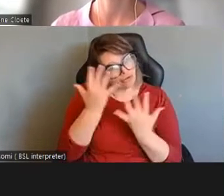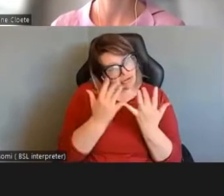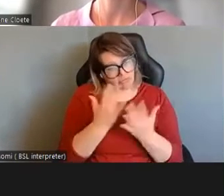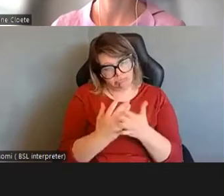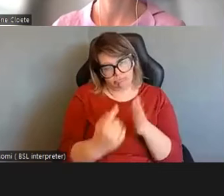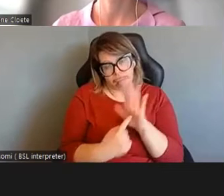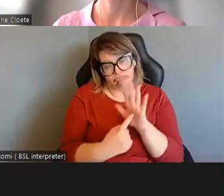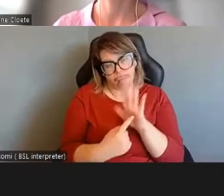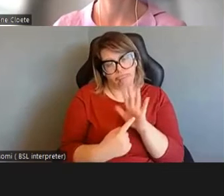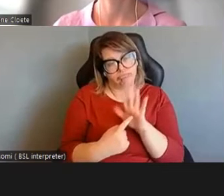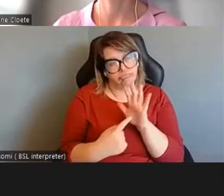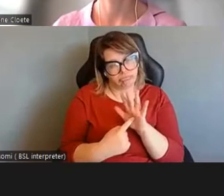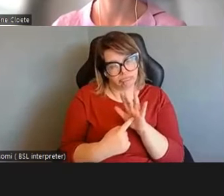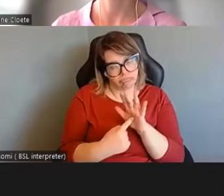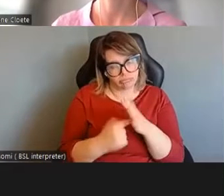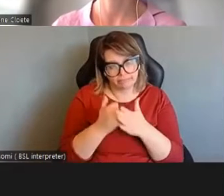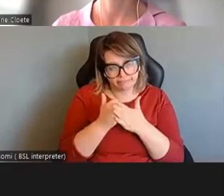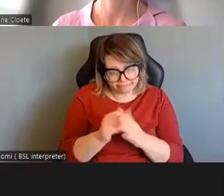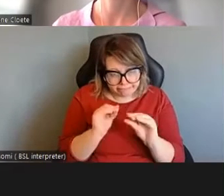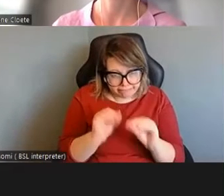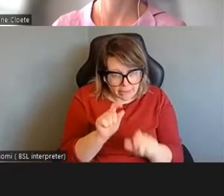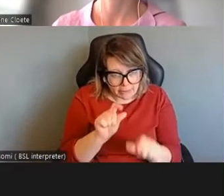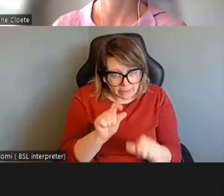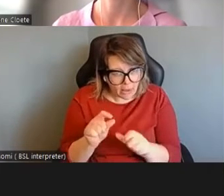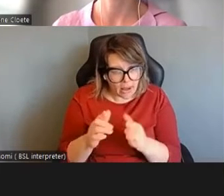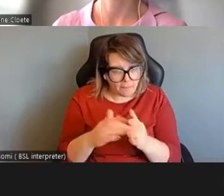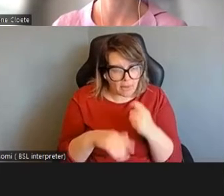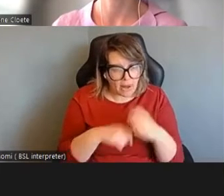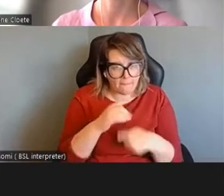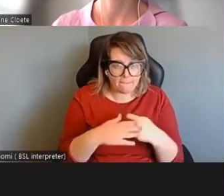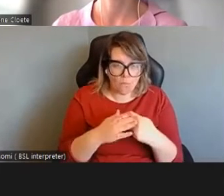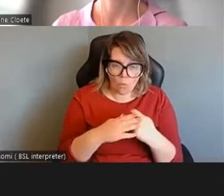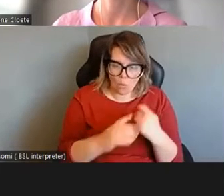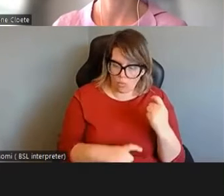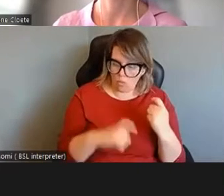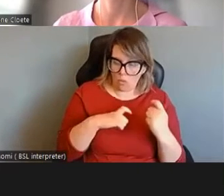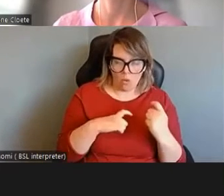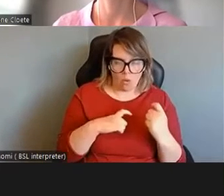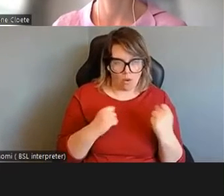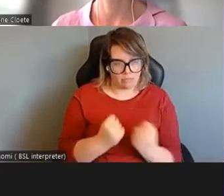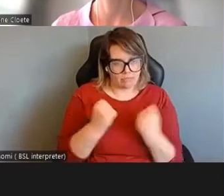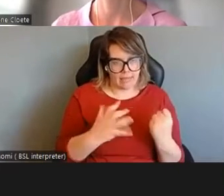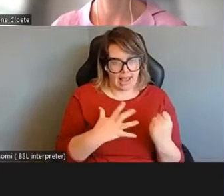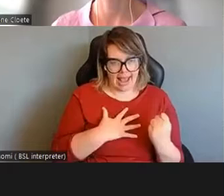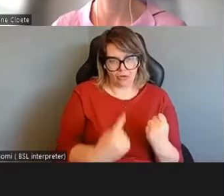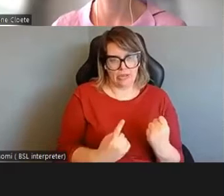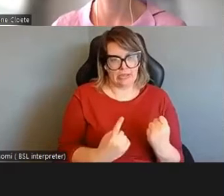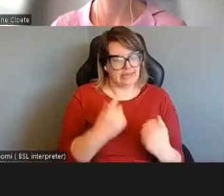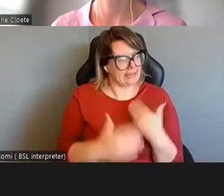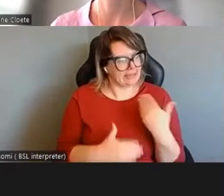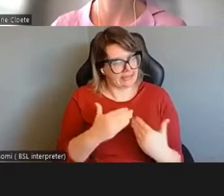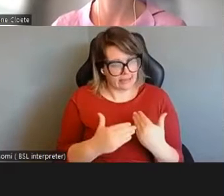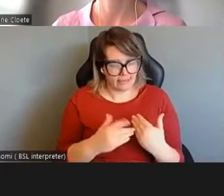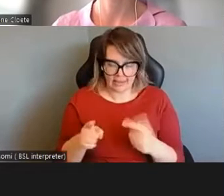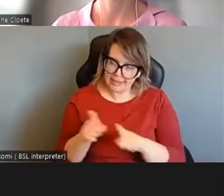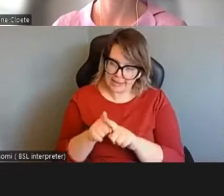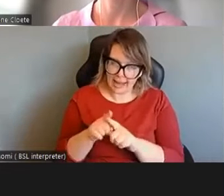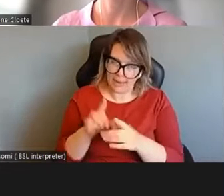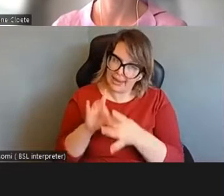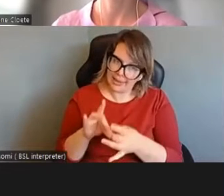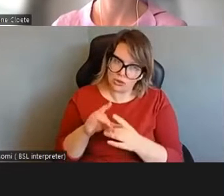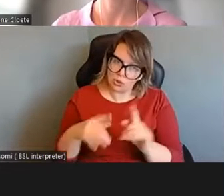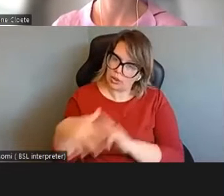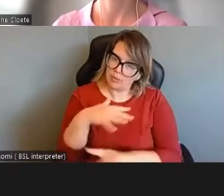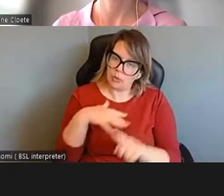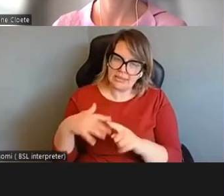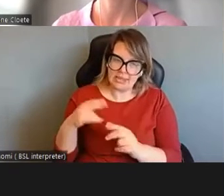their capacity, efficacy, and agency. And this also applies to the community-led M&E process.